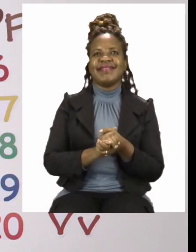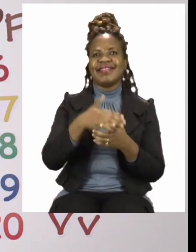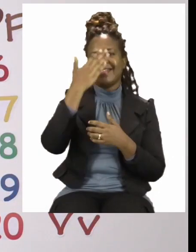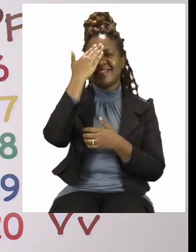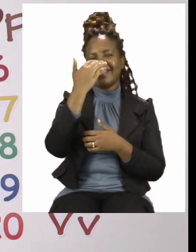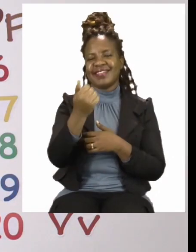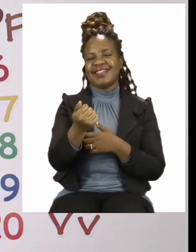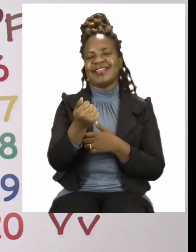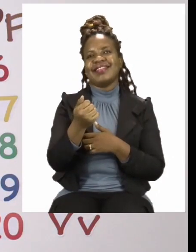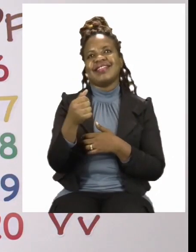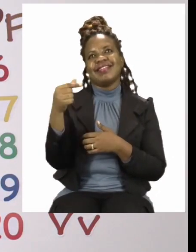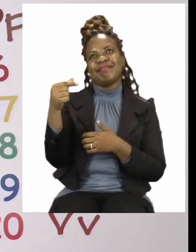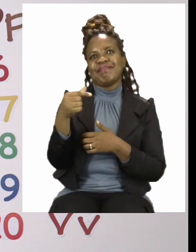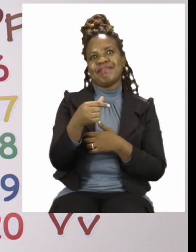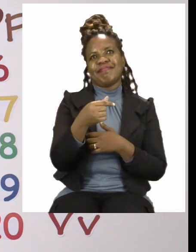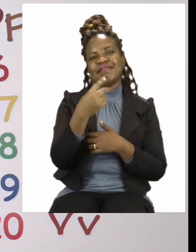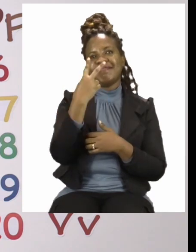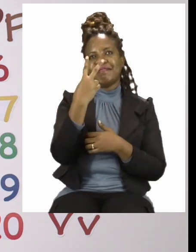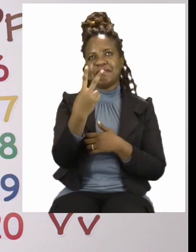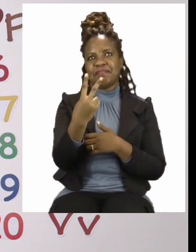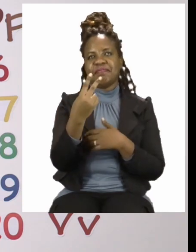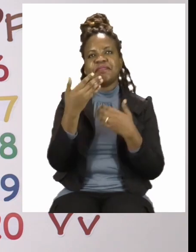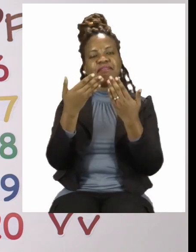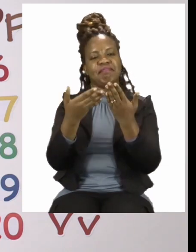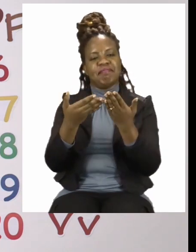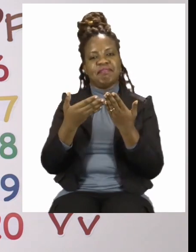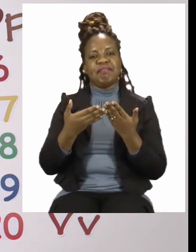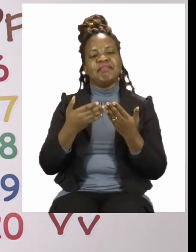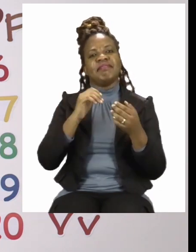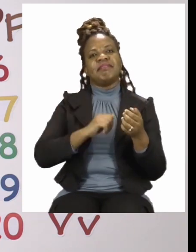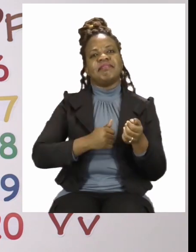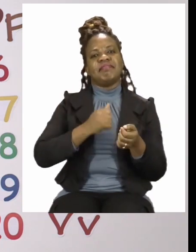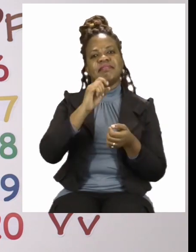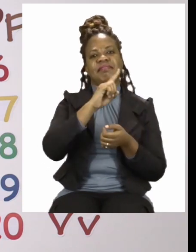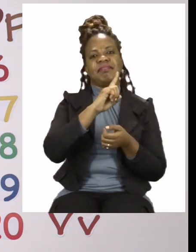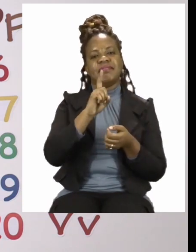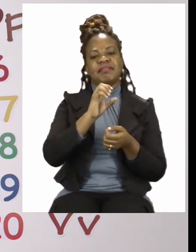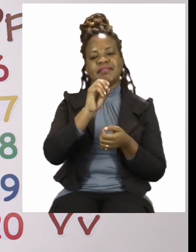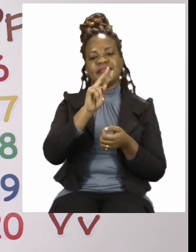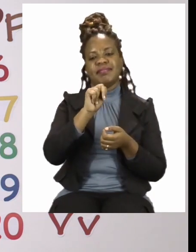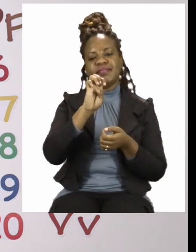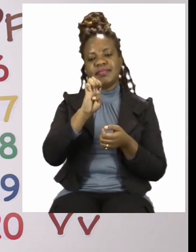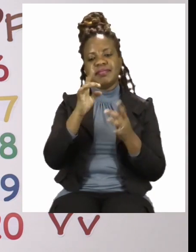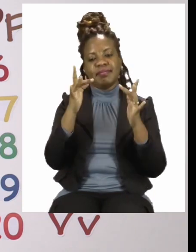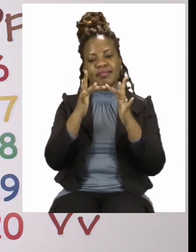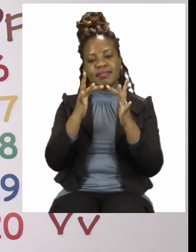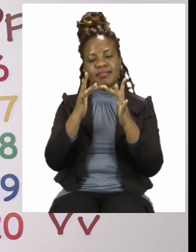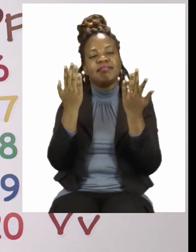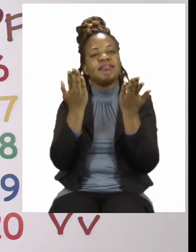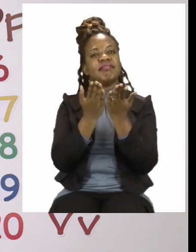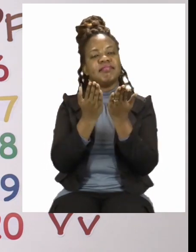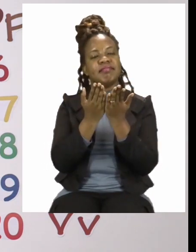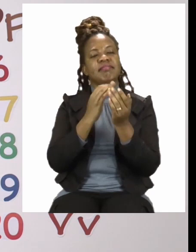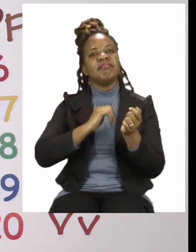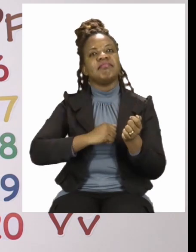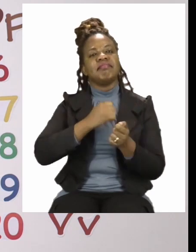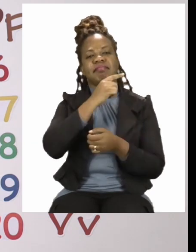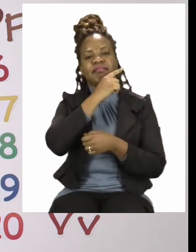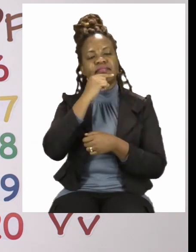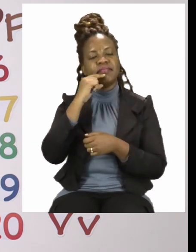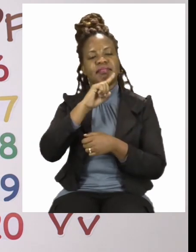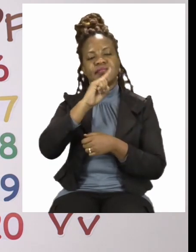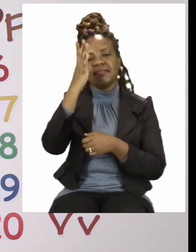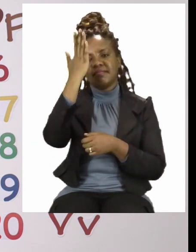Hello grade 2s and welcome to My Zone Online School. My name is Teacher Mutsa and thank you so much